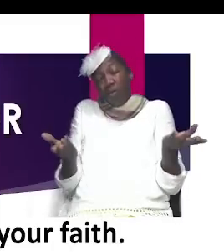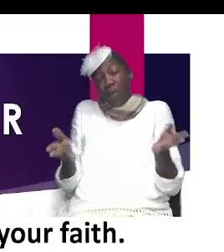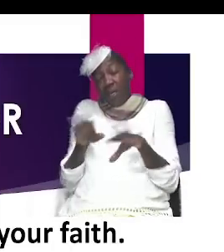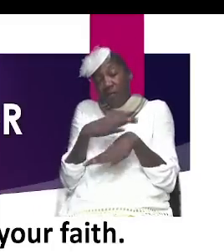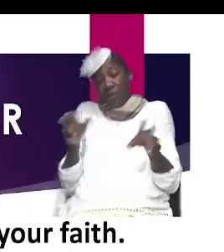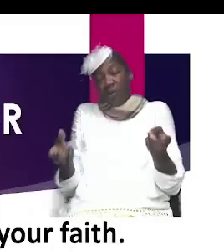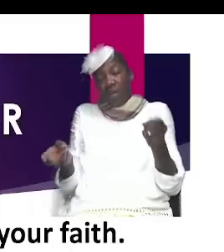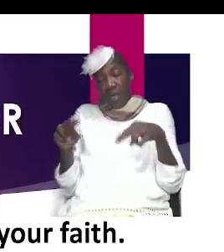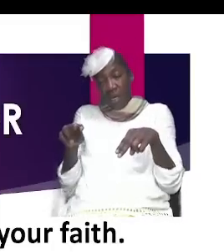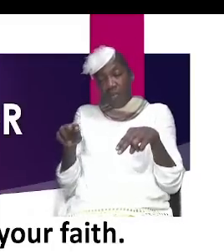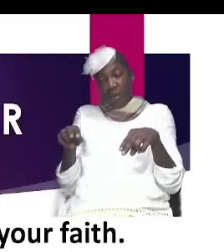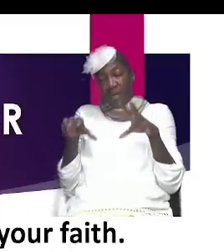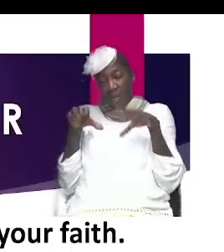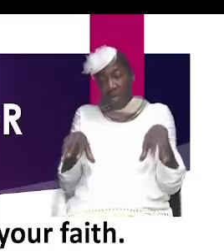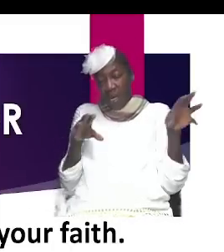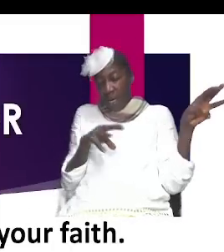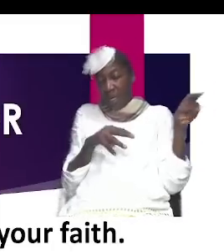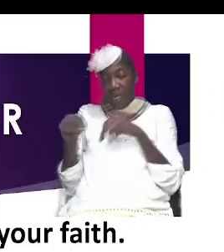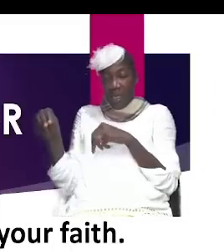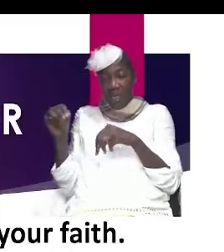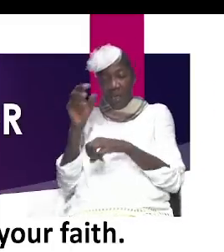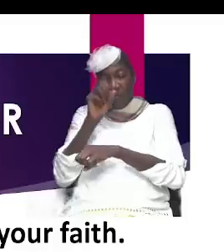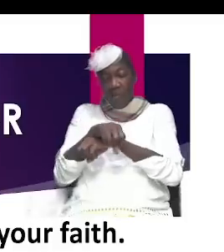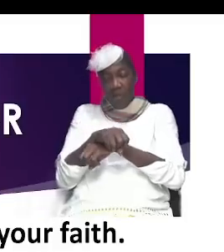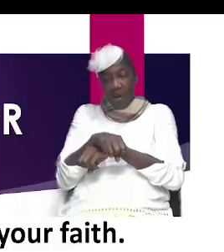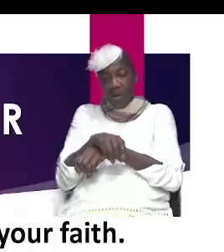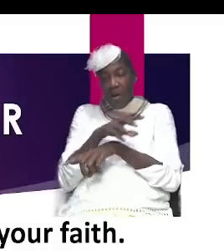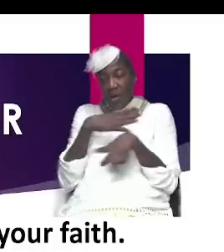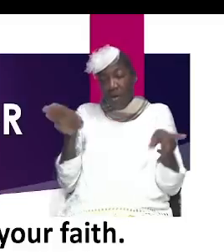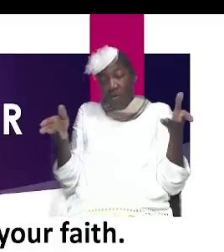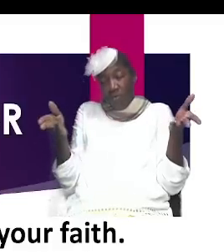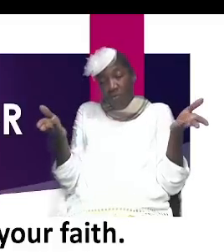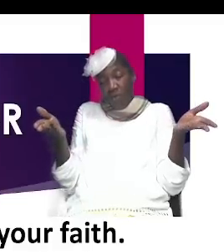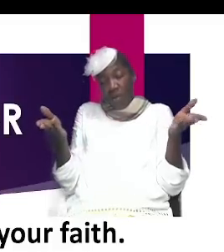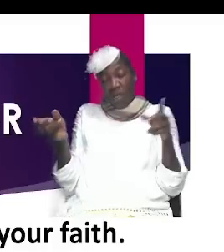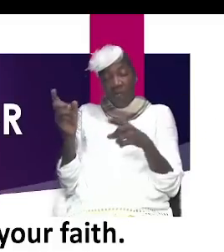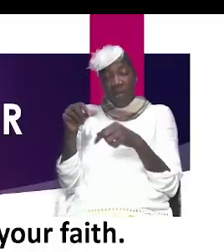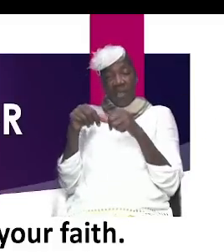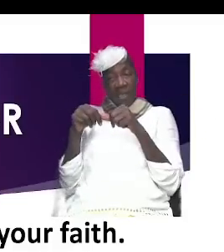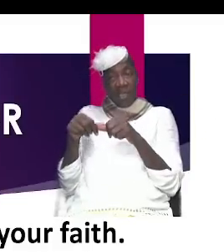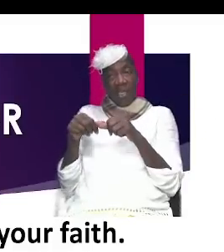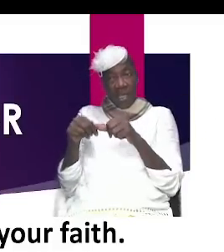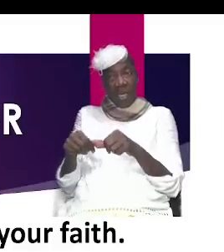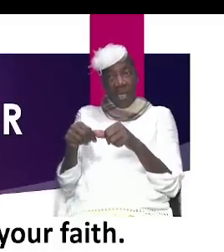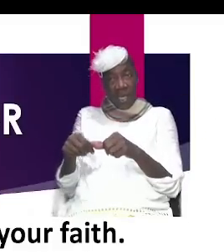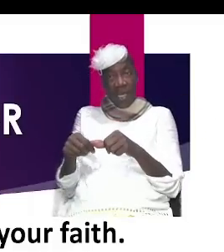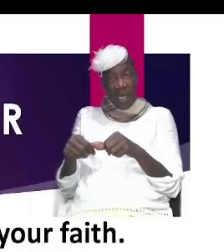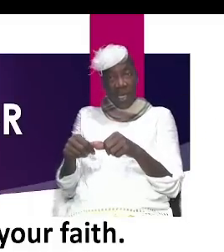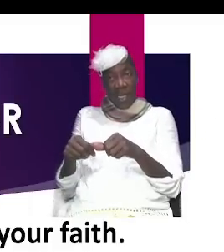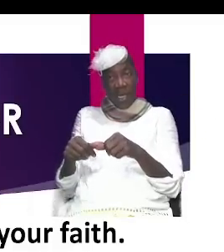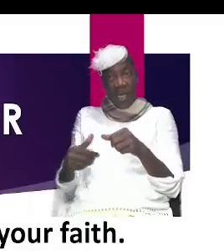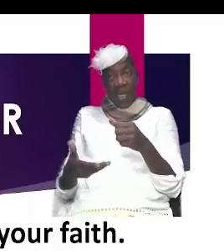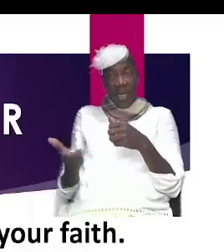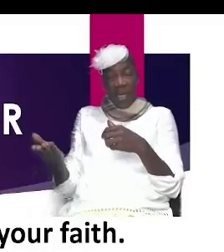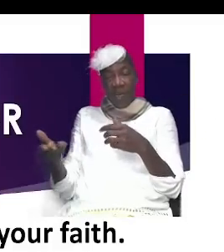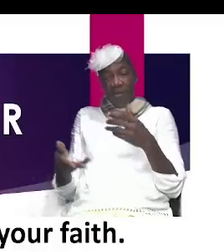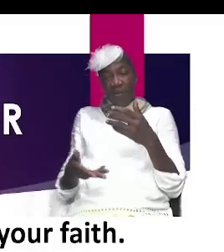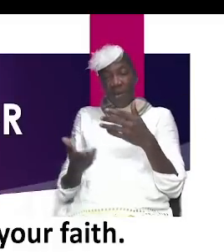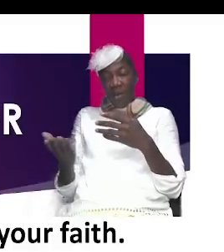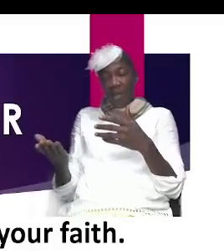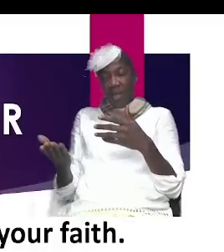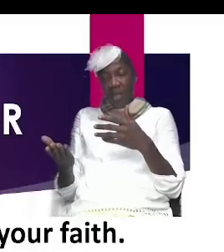can leave the job. But then what if we stay? If we are there, we cannot